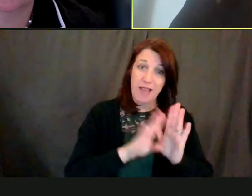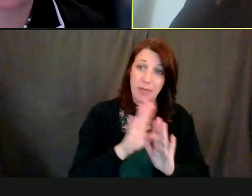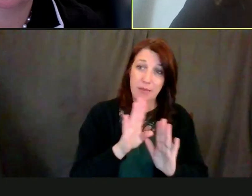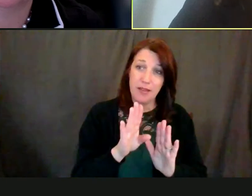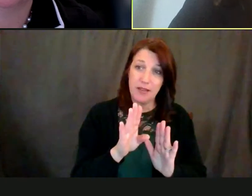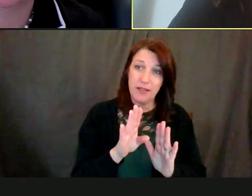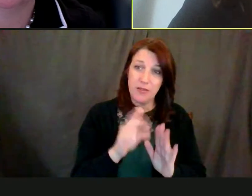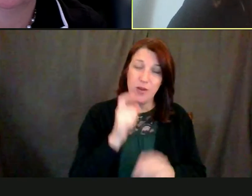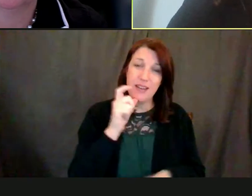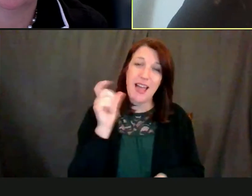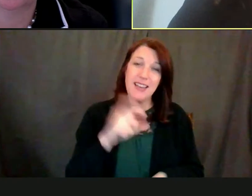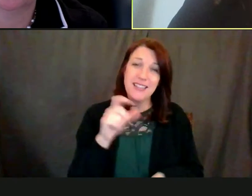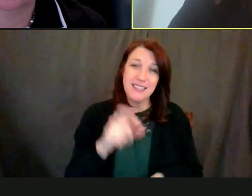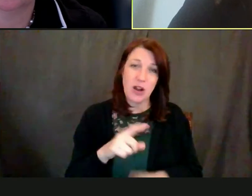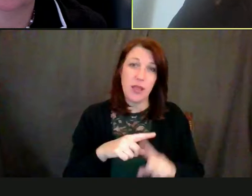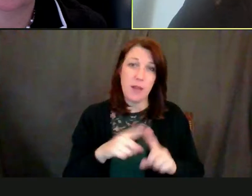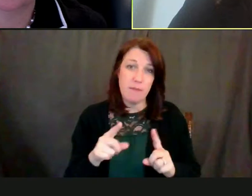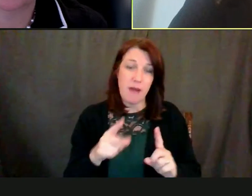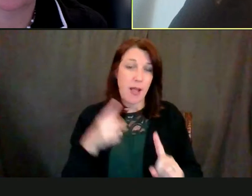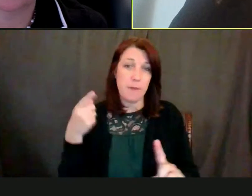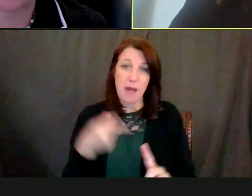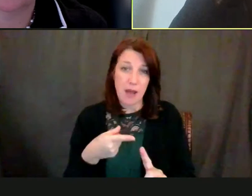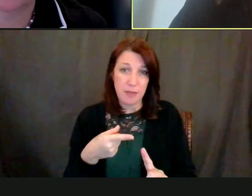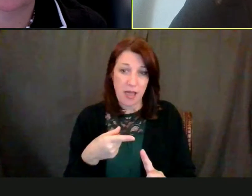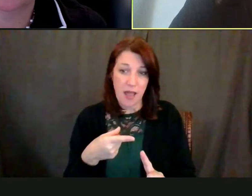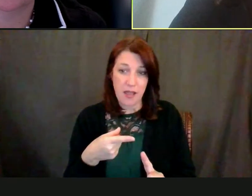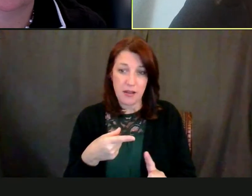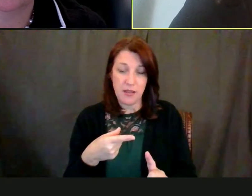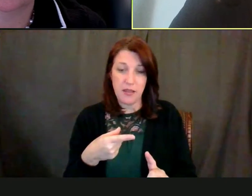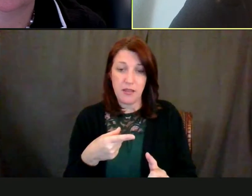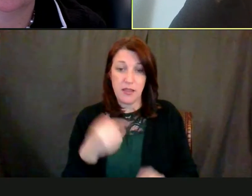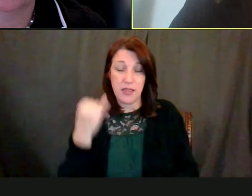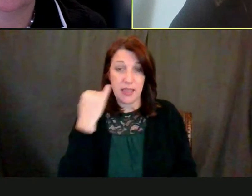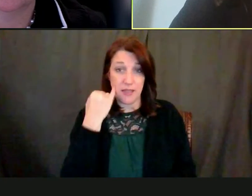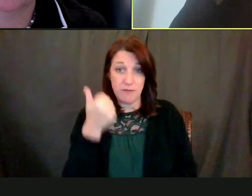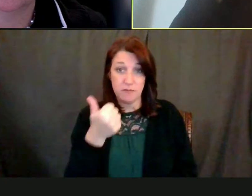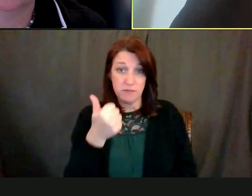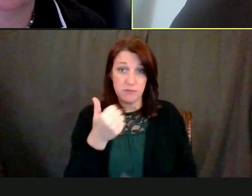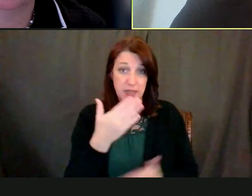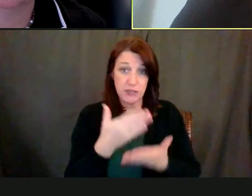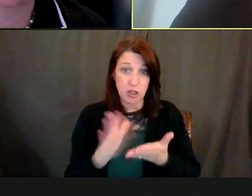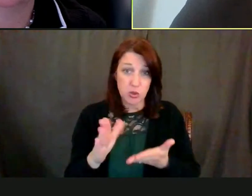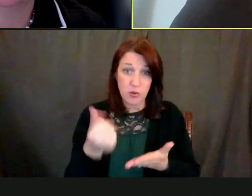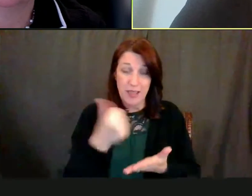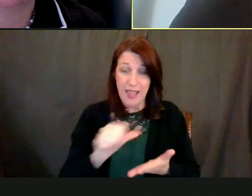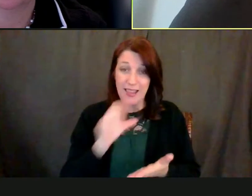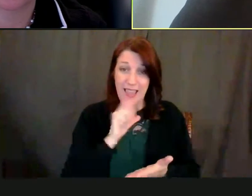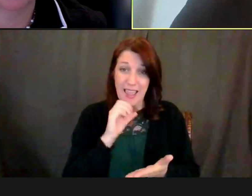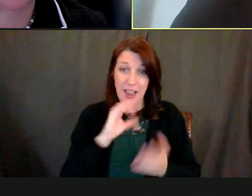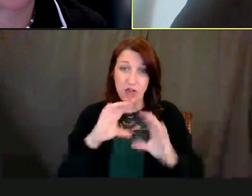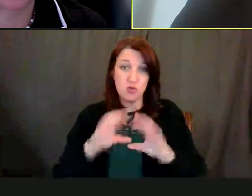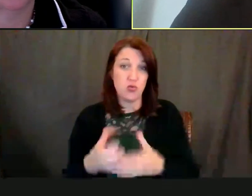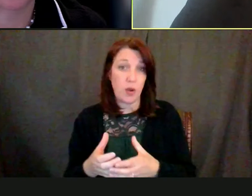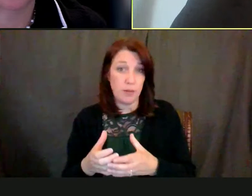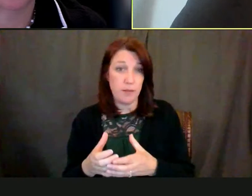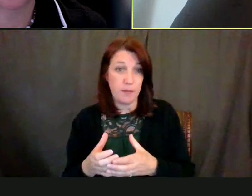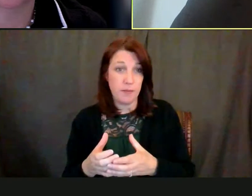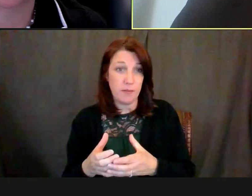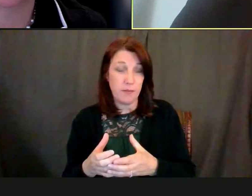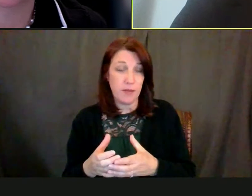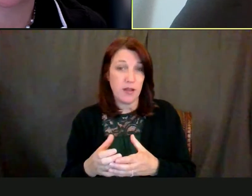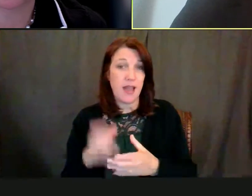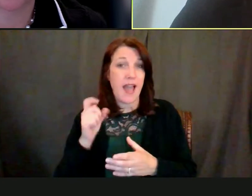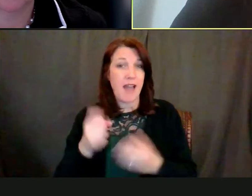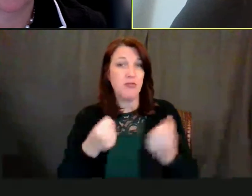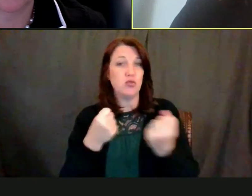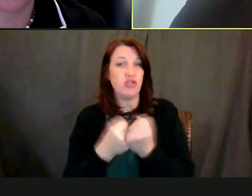not necessarily, but the bottom line is that if you are excluding any age groups, it